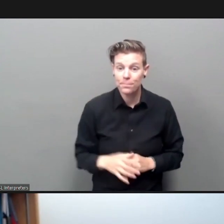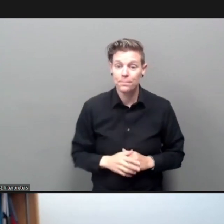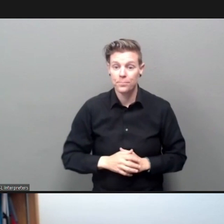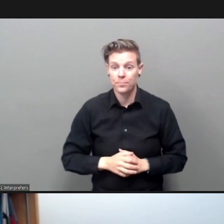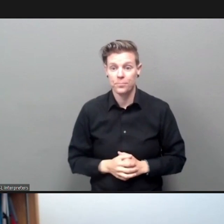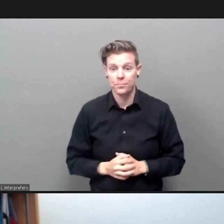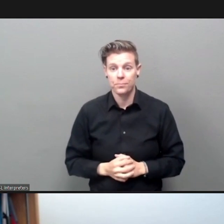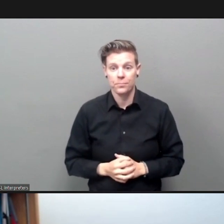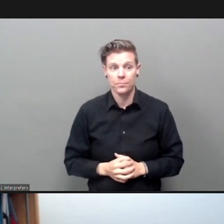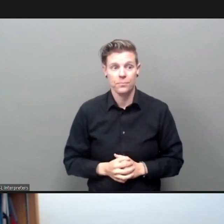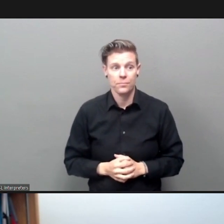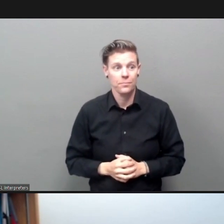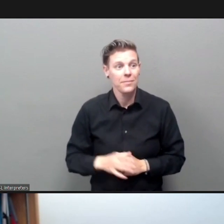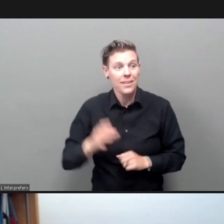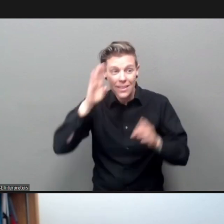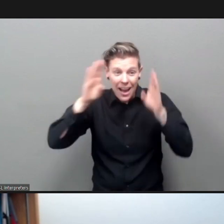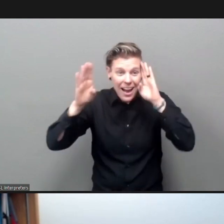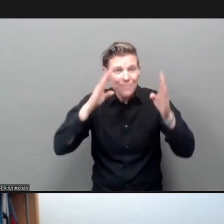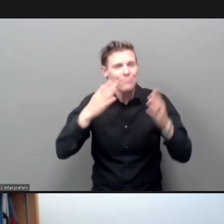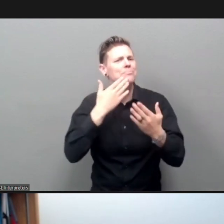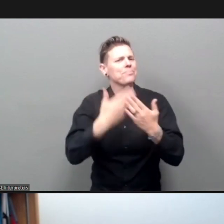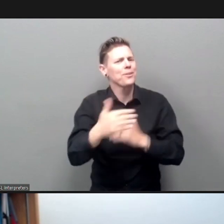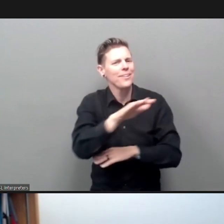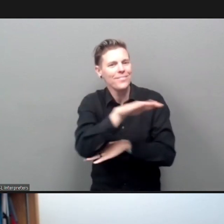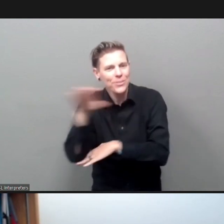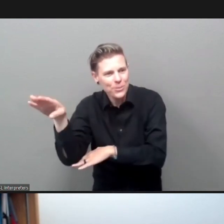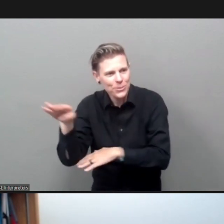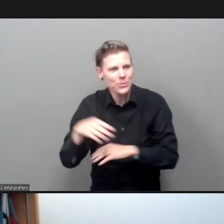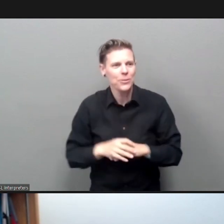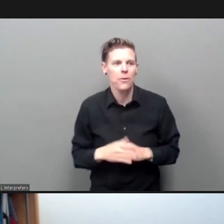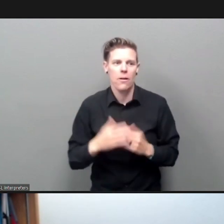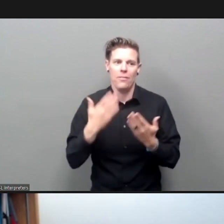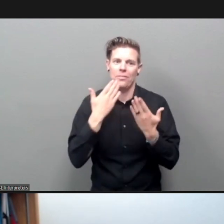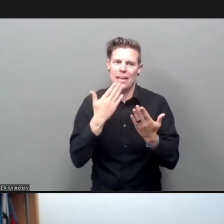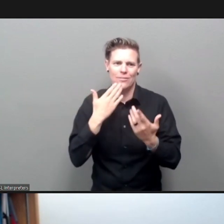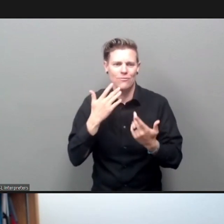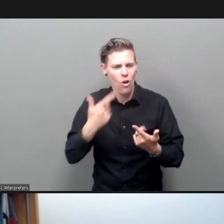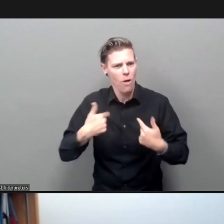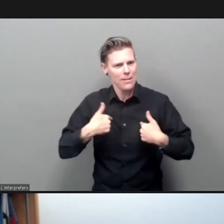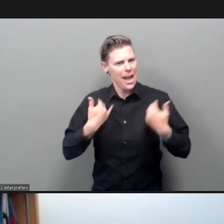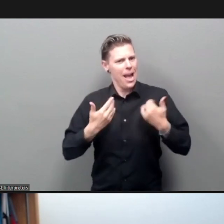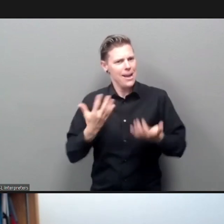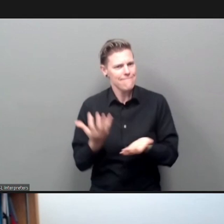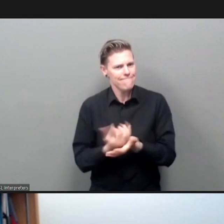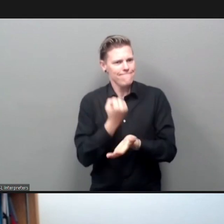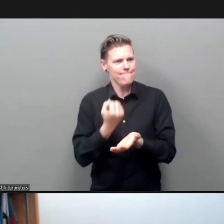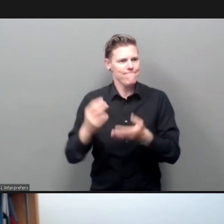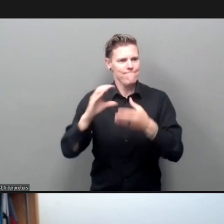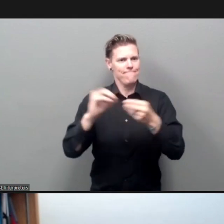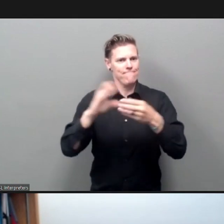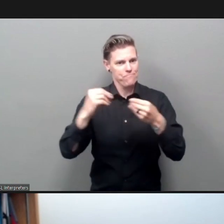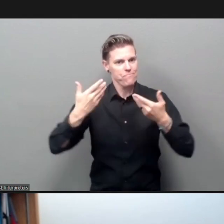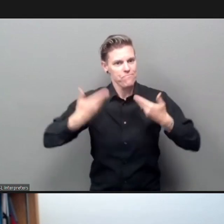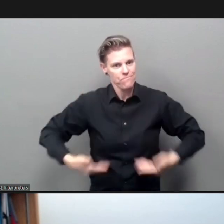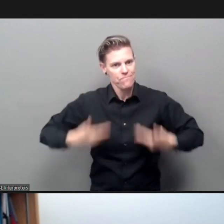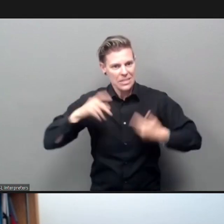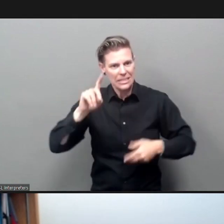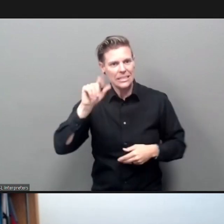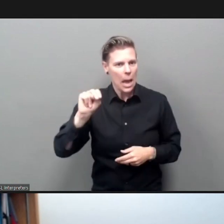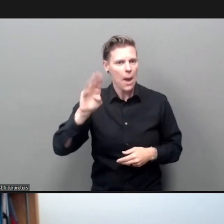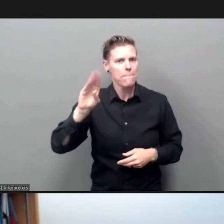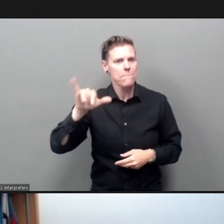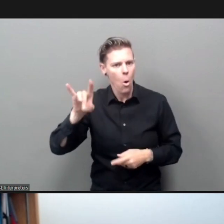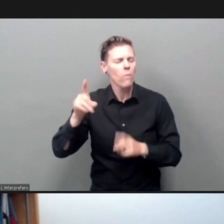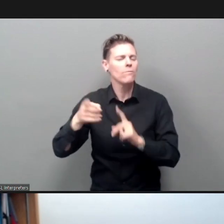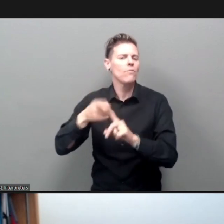Hi, good afternoon. Thanks as always for the opportunity. Dan Boyd with the Albuquerque Journal. I wanted to follow up. I know that